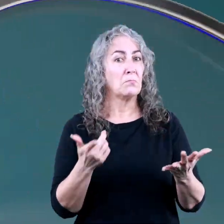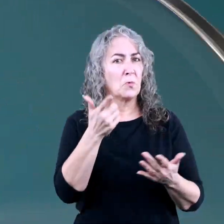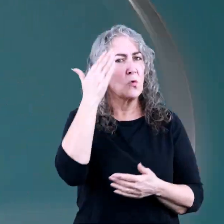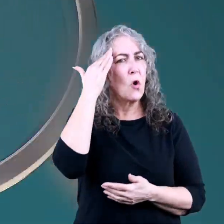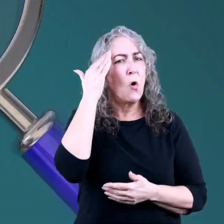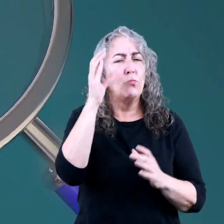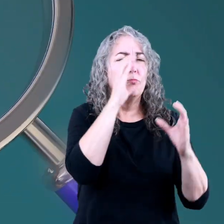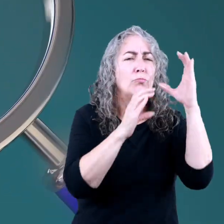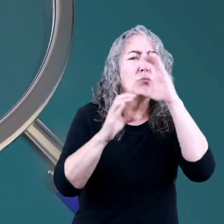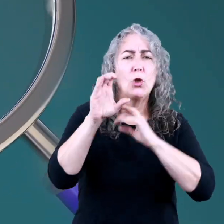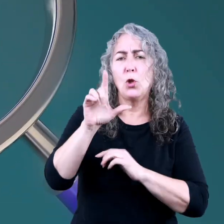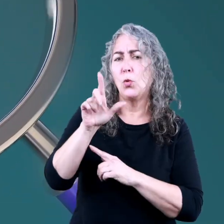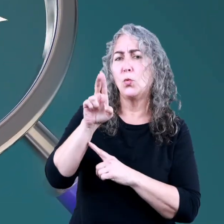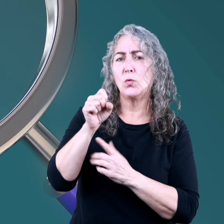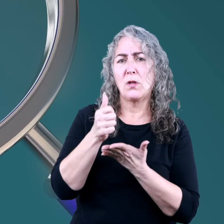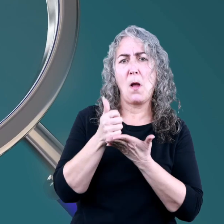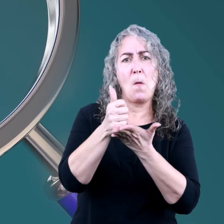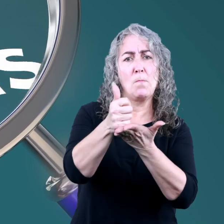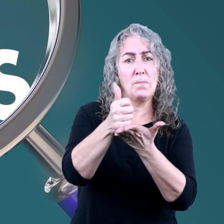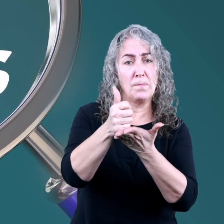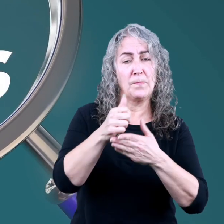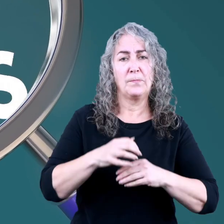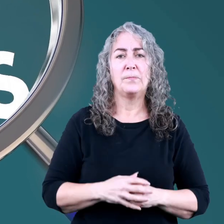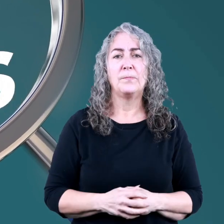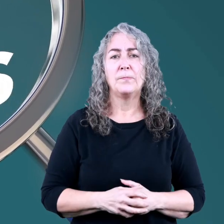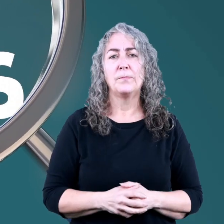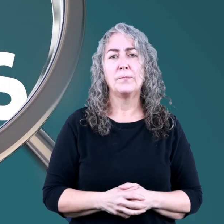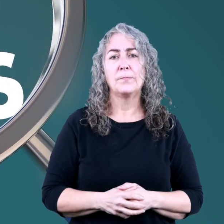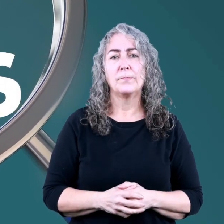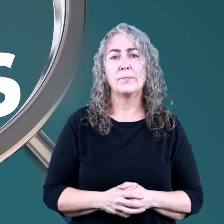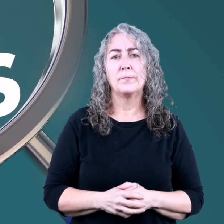If so, what clues help you know that?